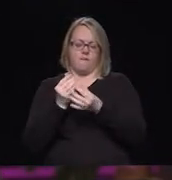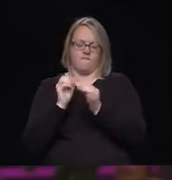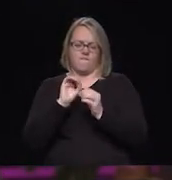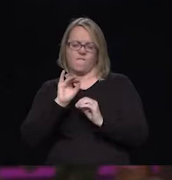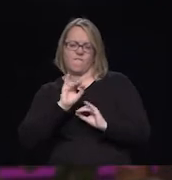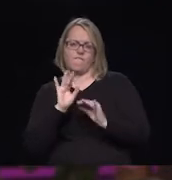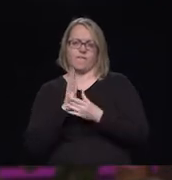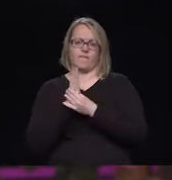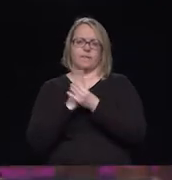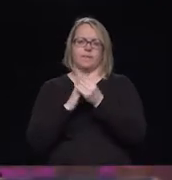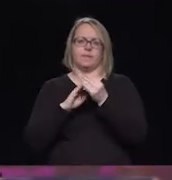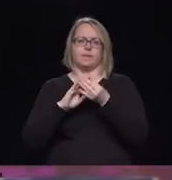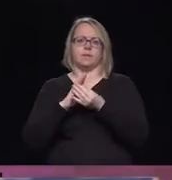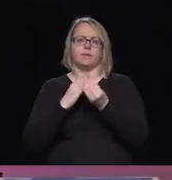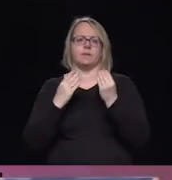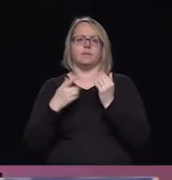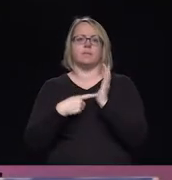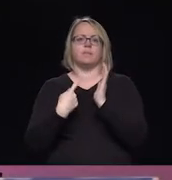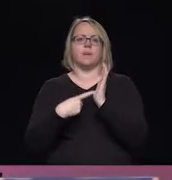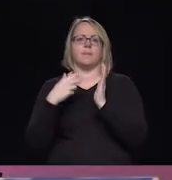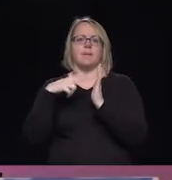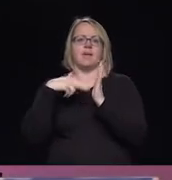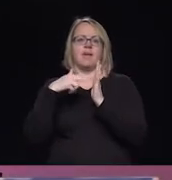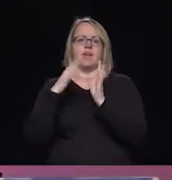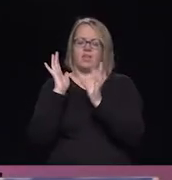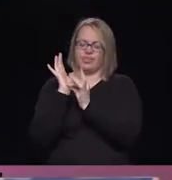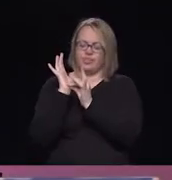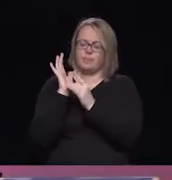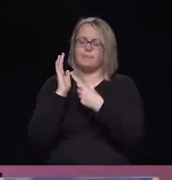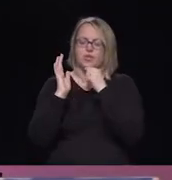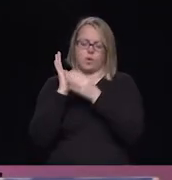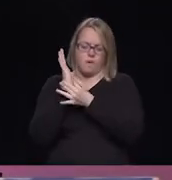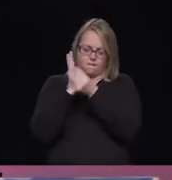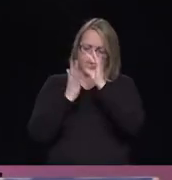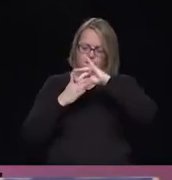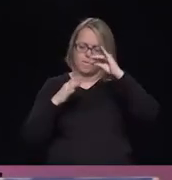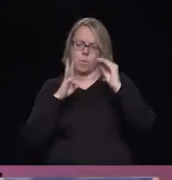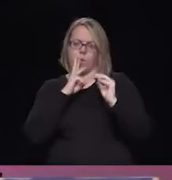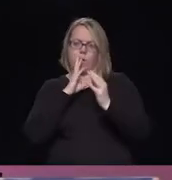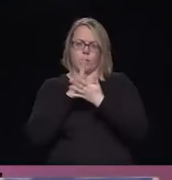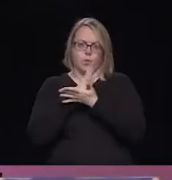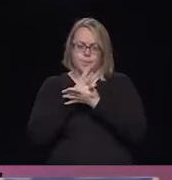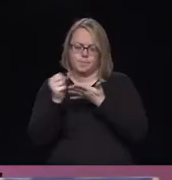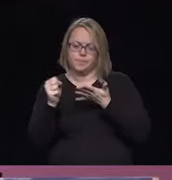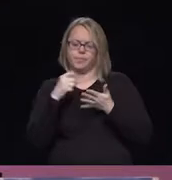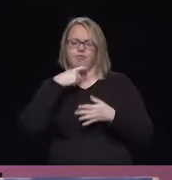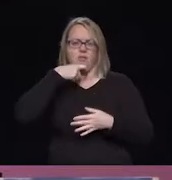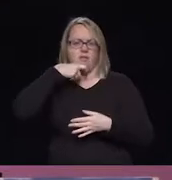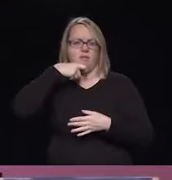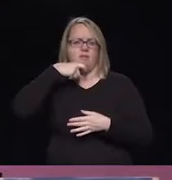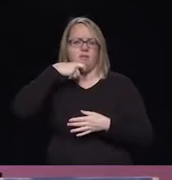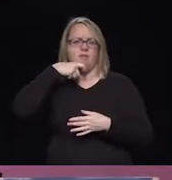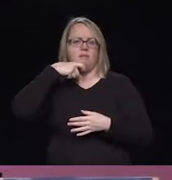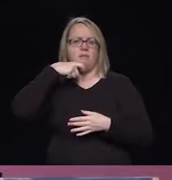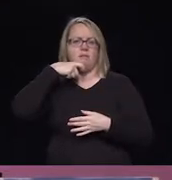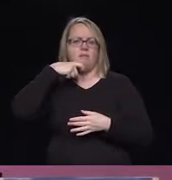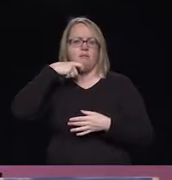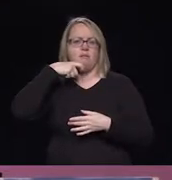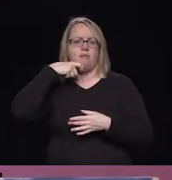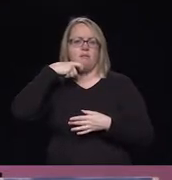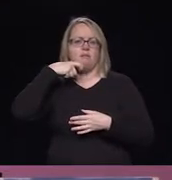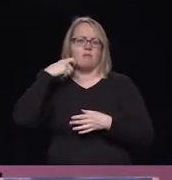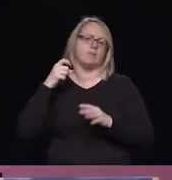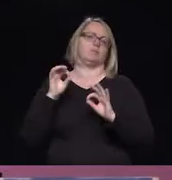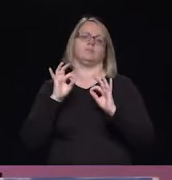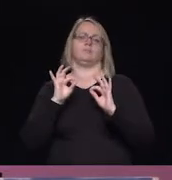brush beat up, take it out and use a paper towel to get the extra